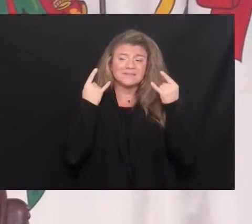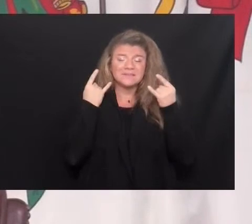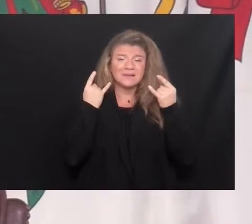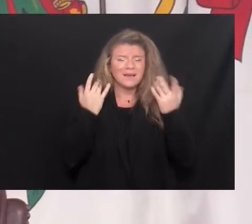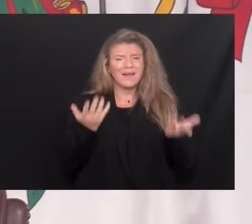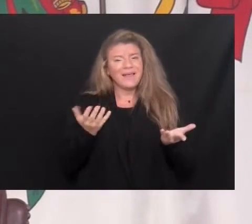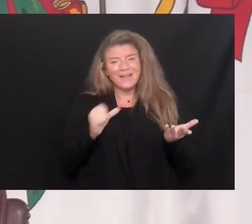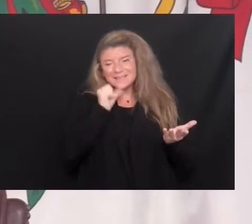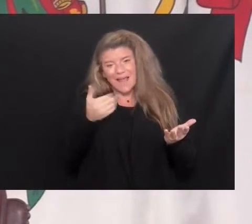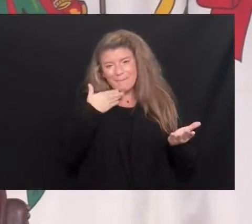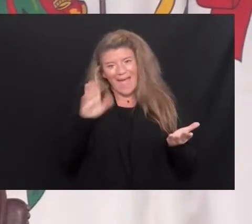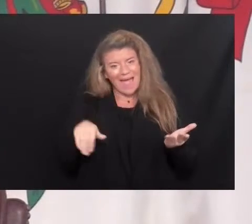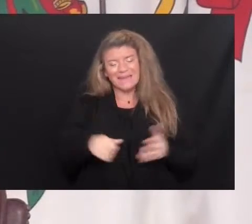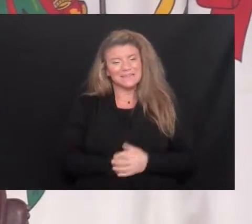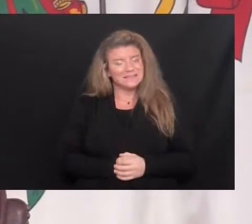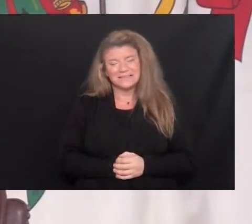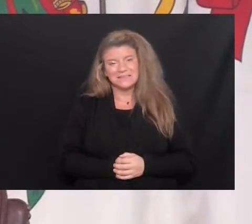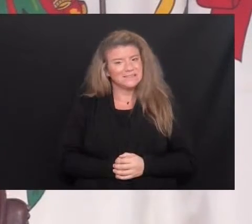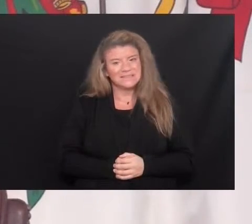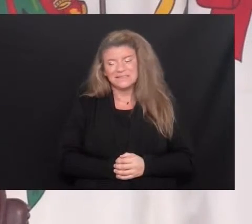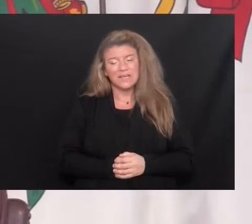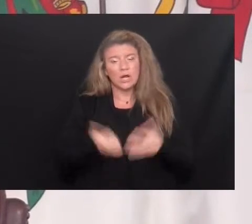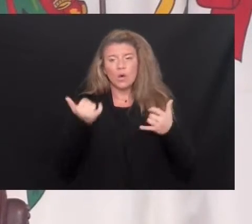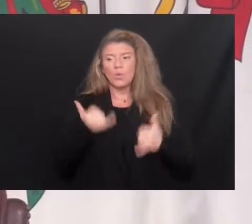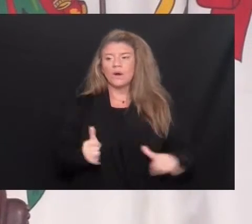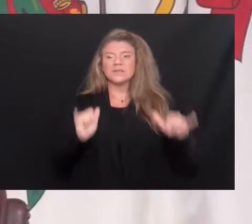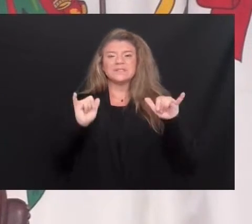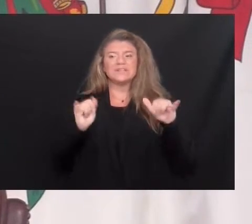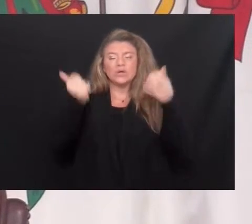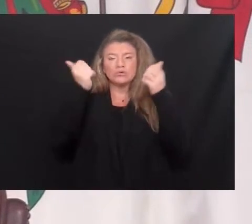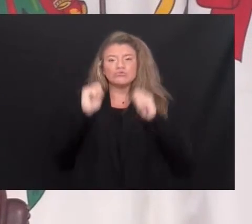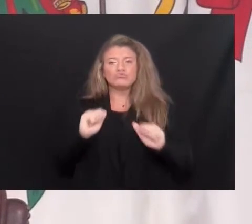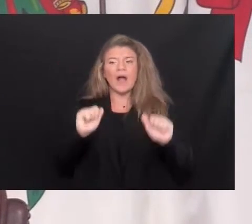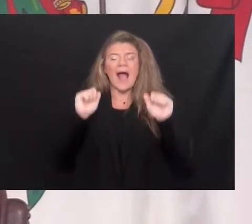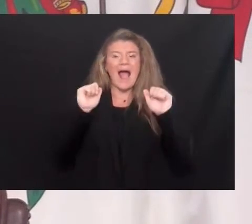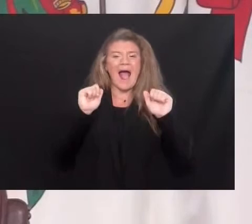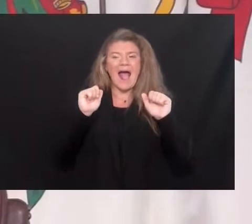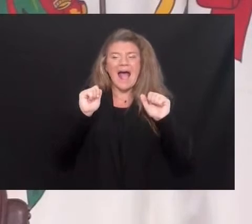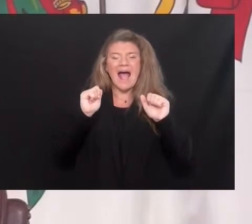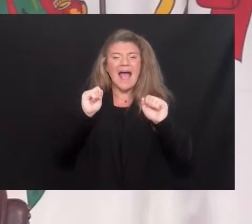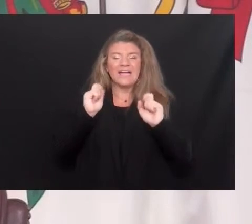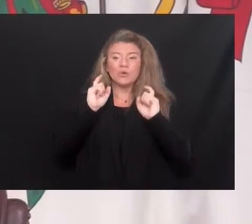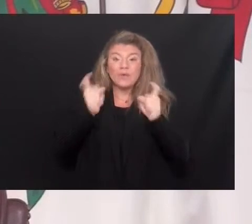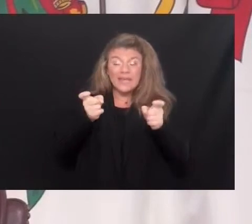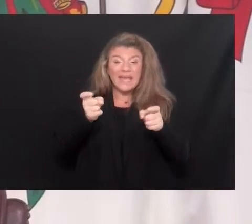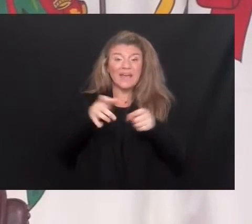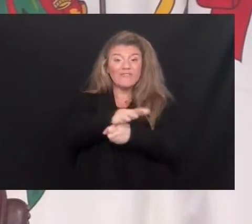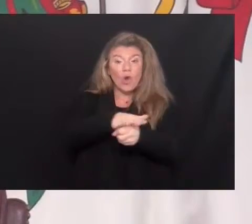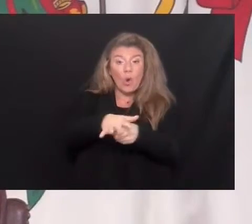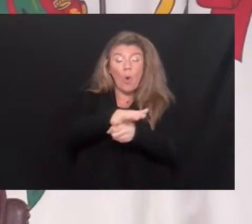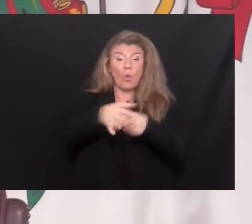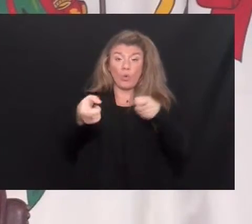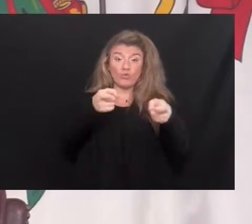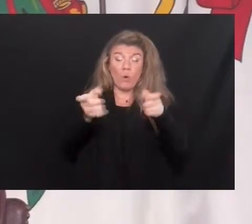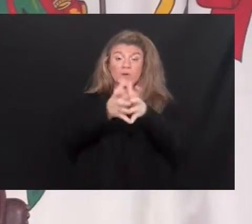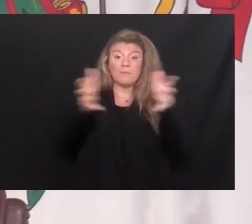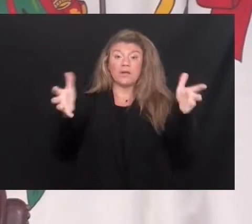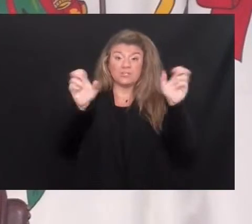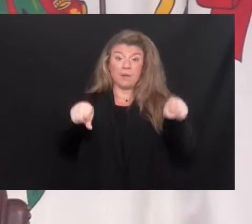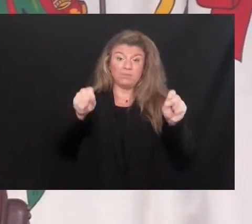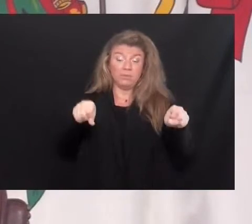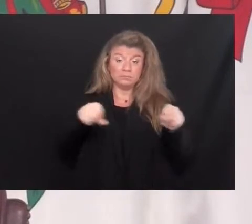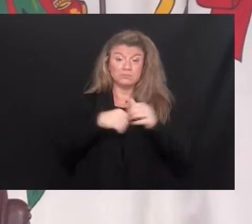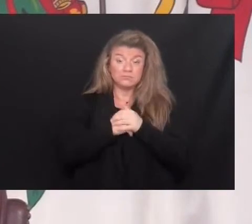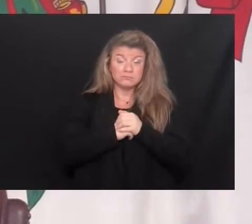a bad thing. You know, we're still trying to pass on as much local control as we possibly can, but